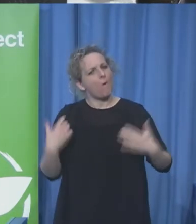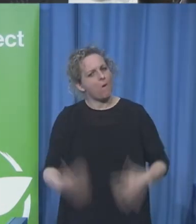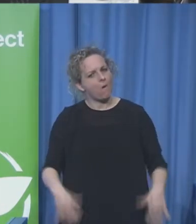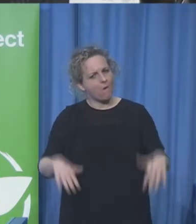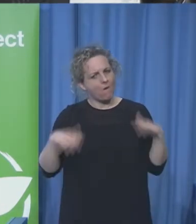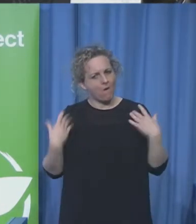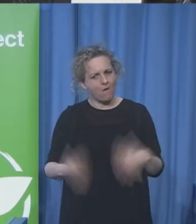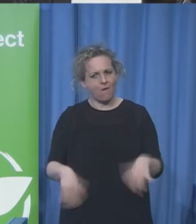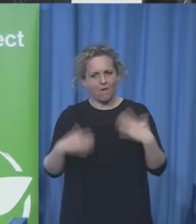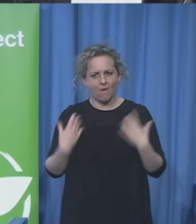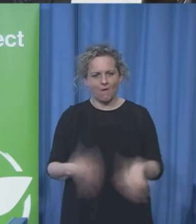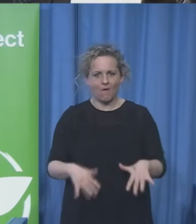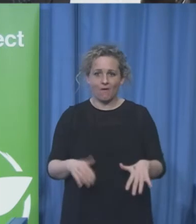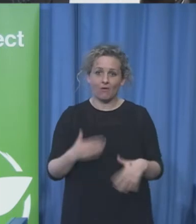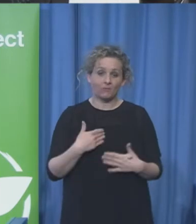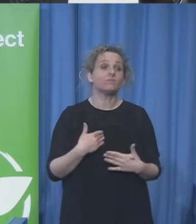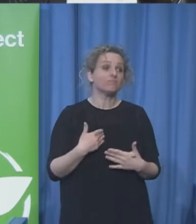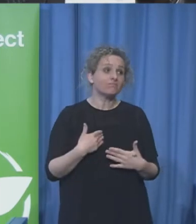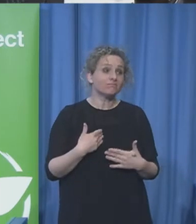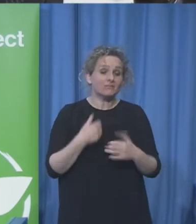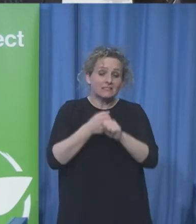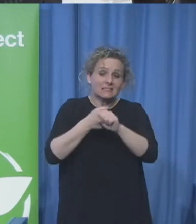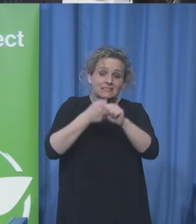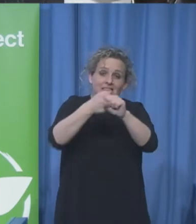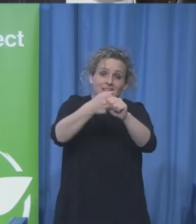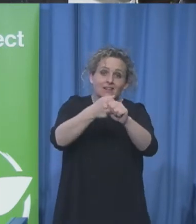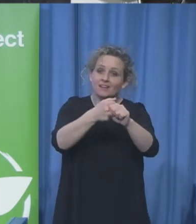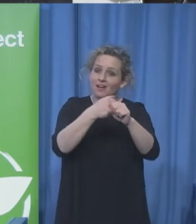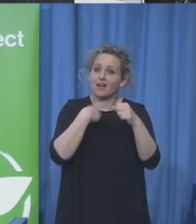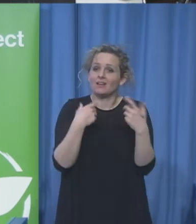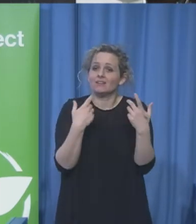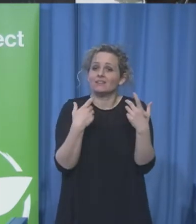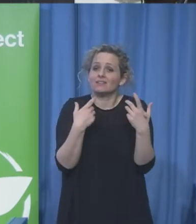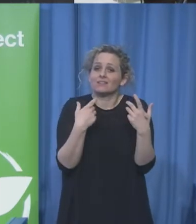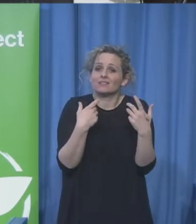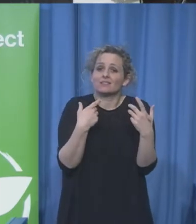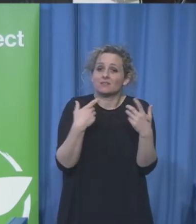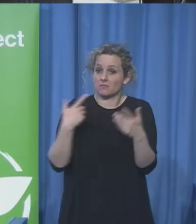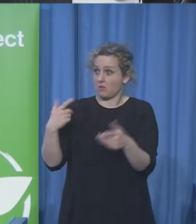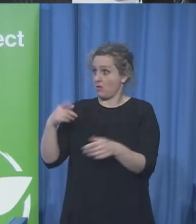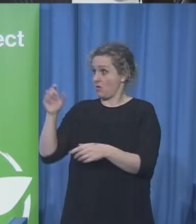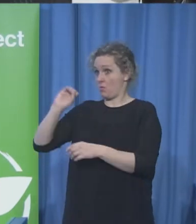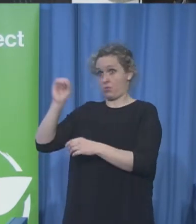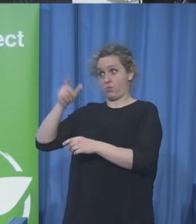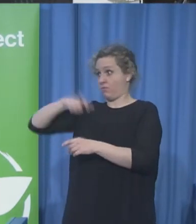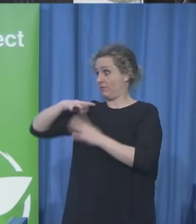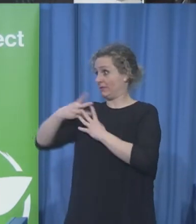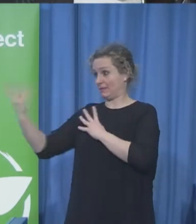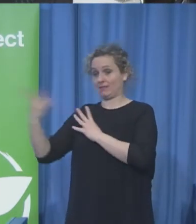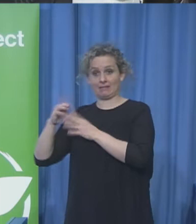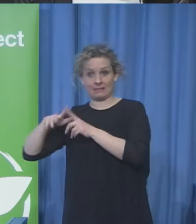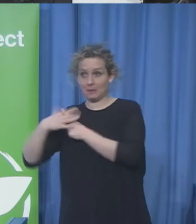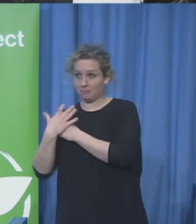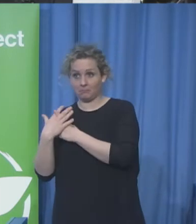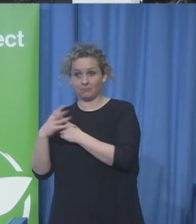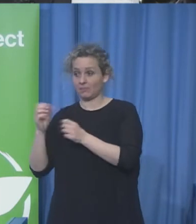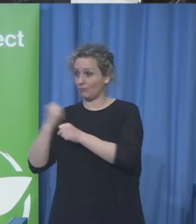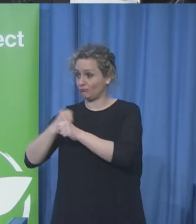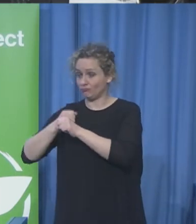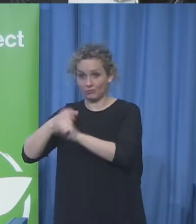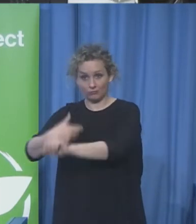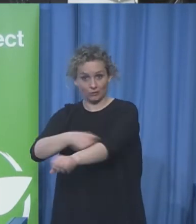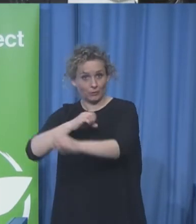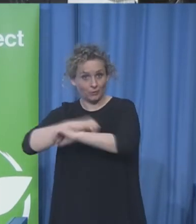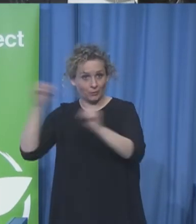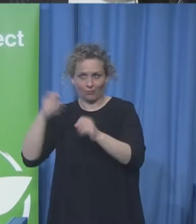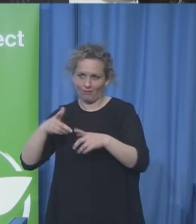efforts, none of this would have been possible. Besides our friends from the